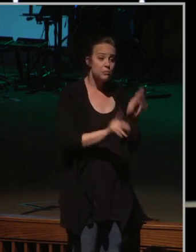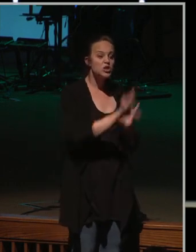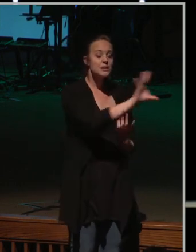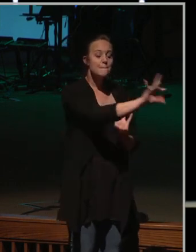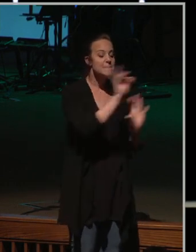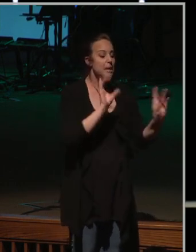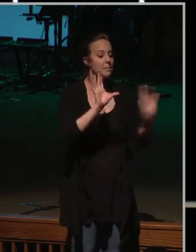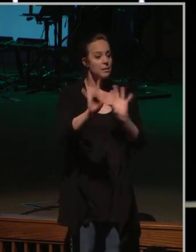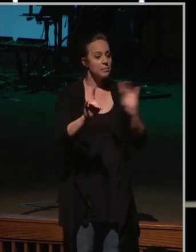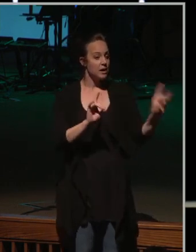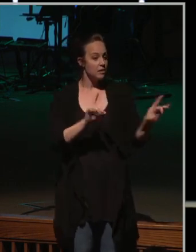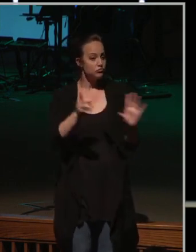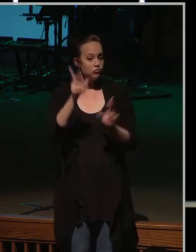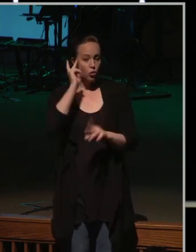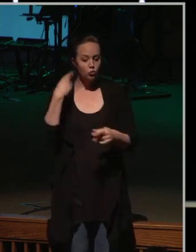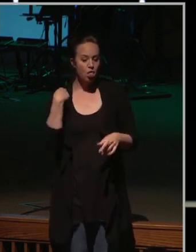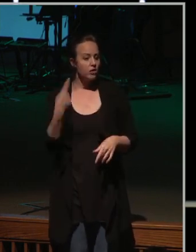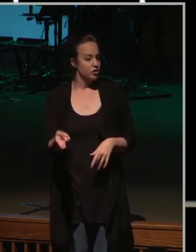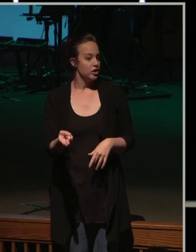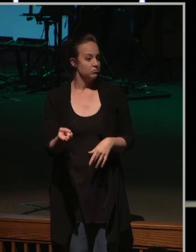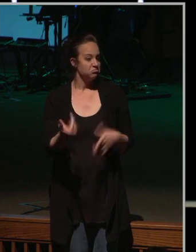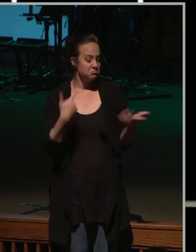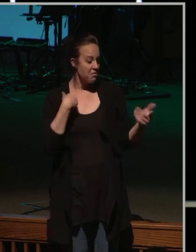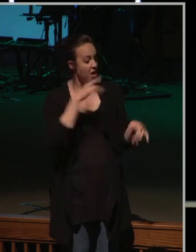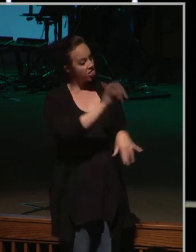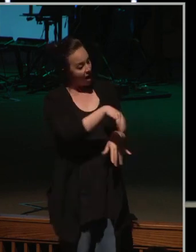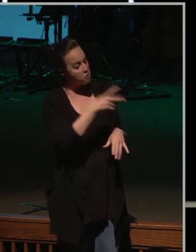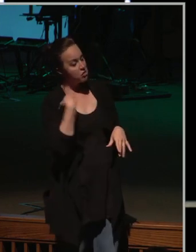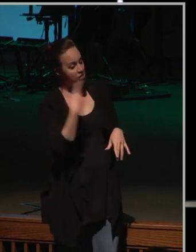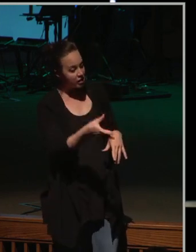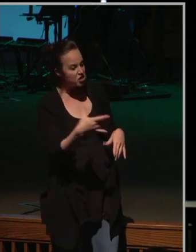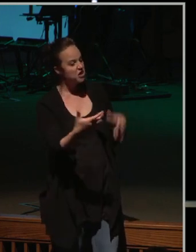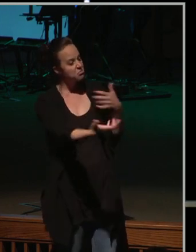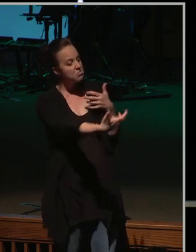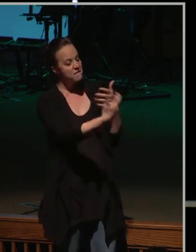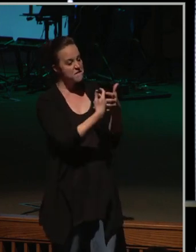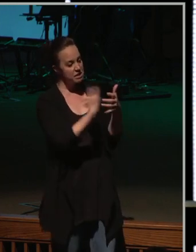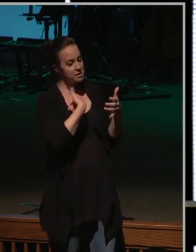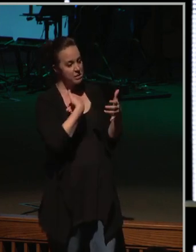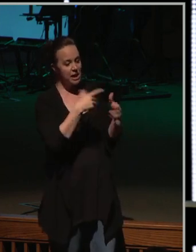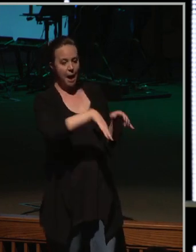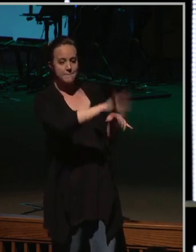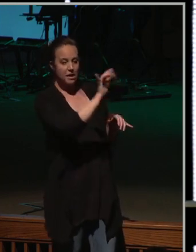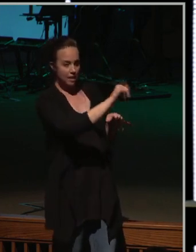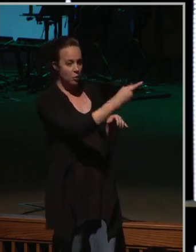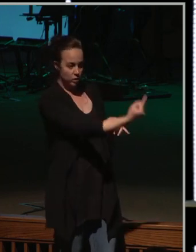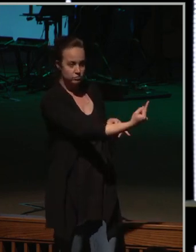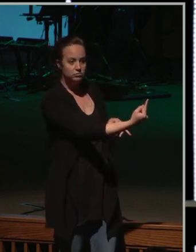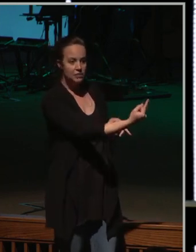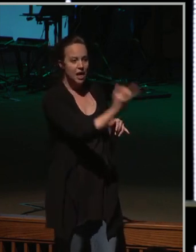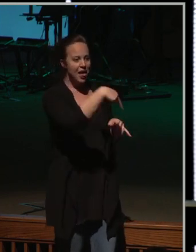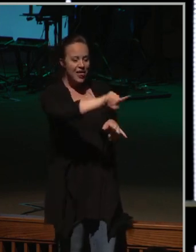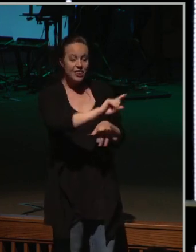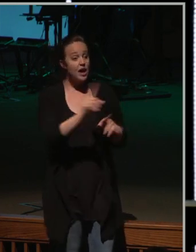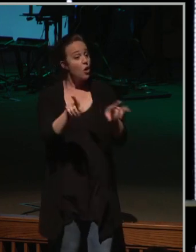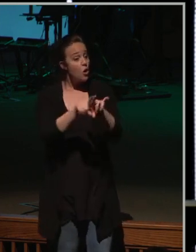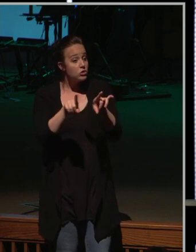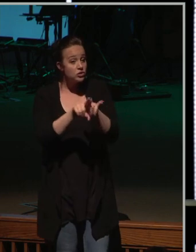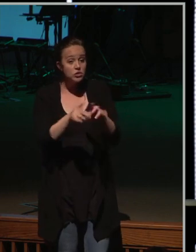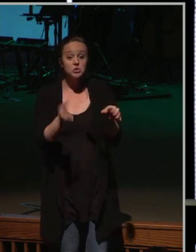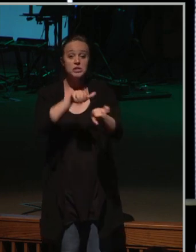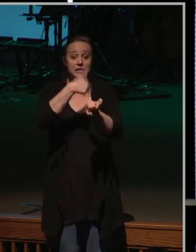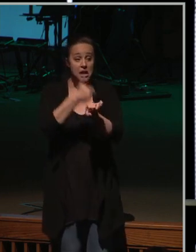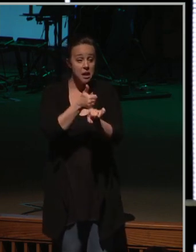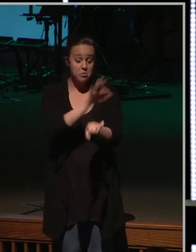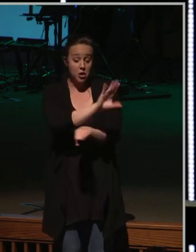them. Taking the things that worked, the things that they liked, and they were creating their own religion. I don't think it's too